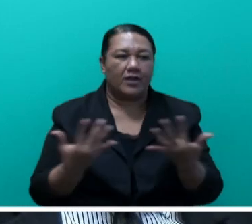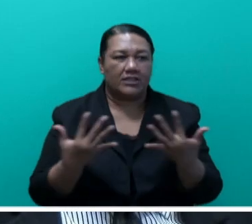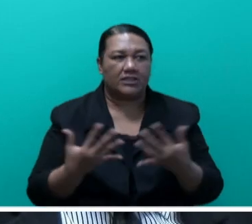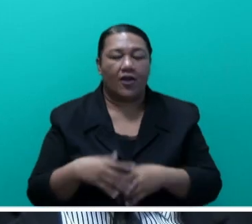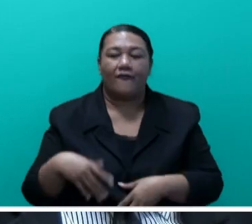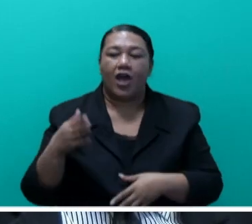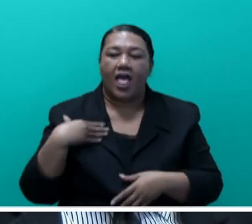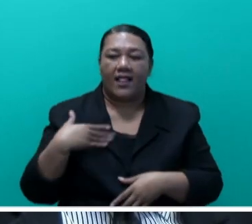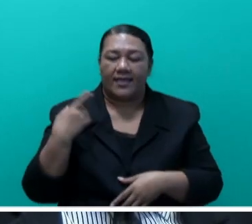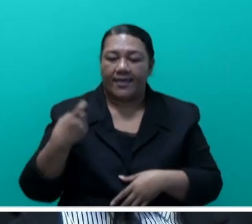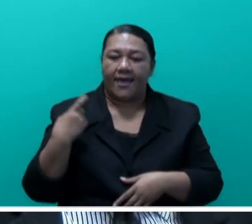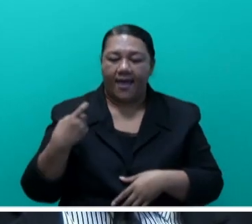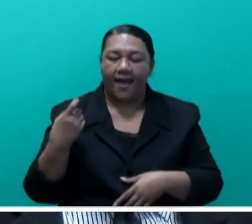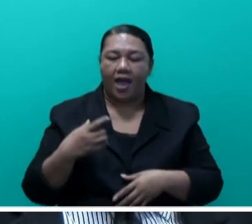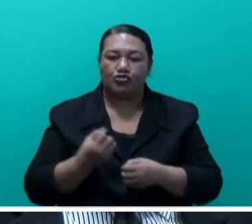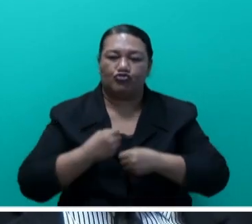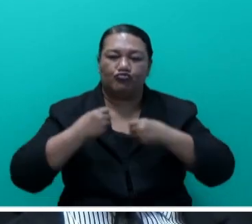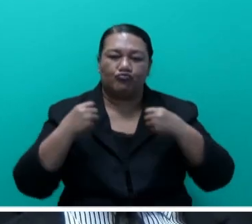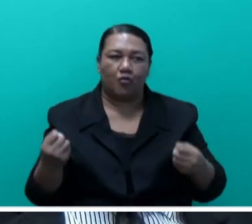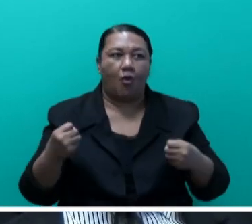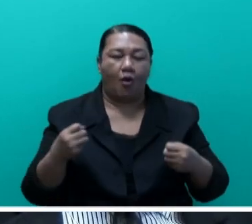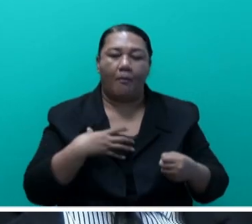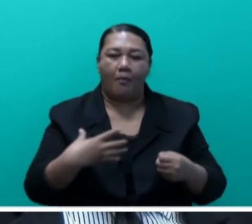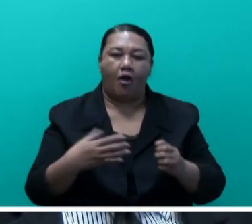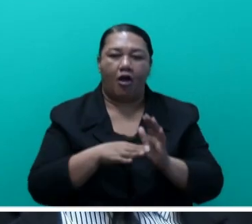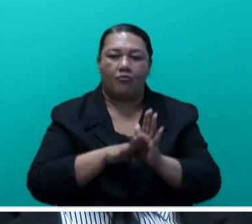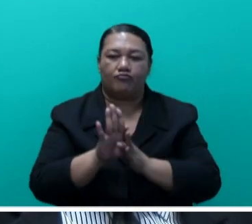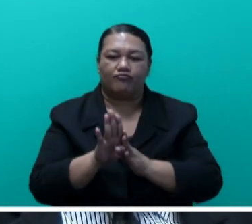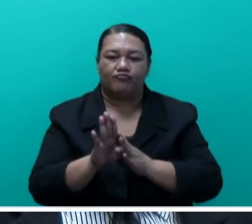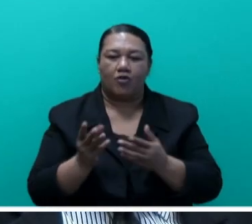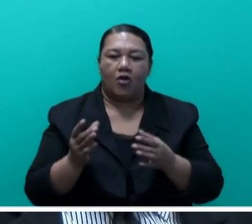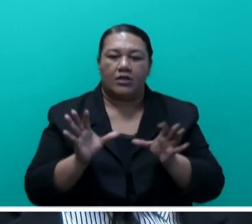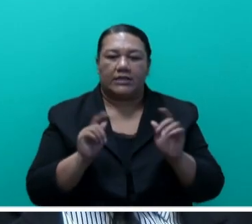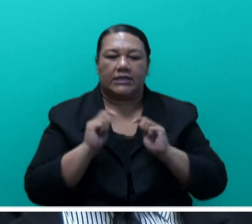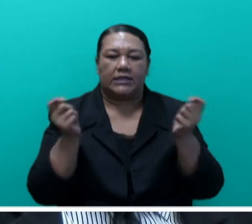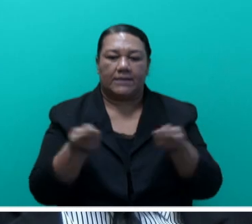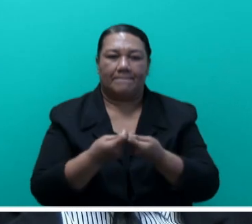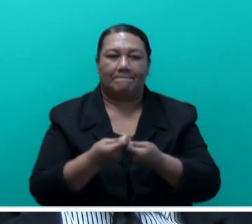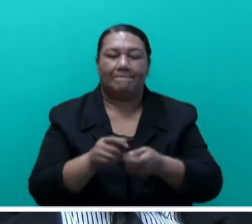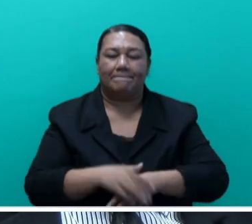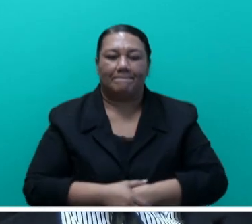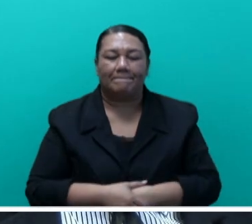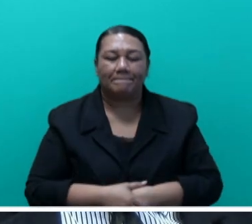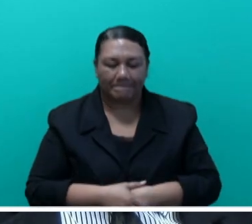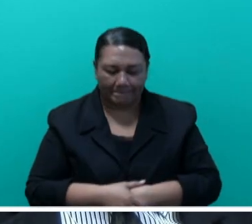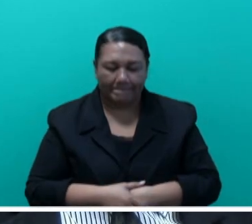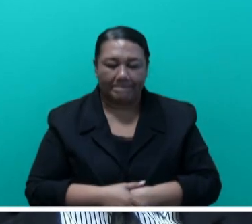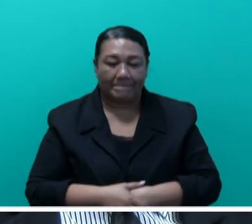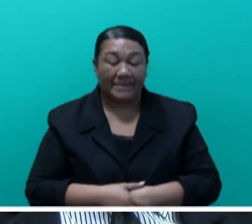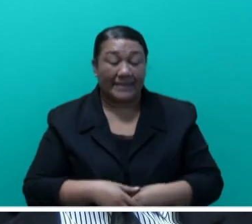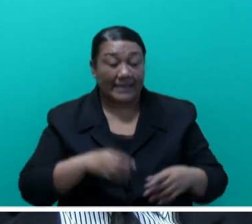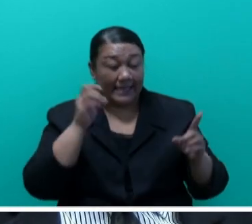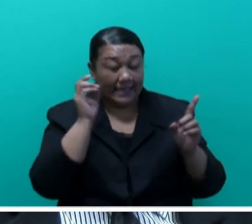healthcare costs and a stronger, more resilient workforce. On the key components